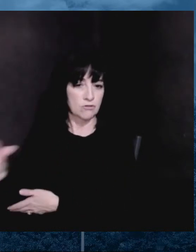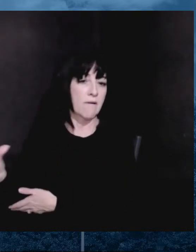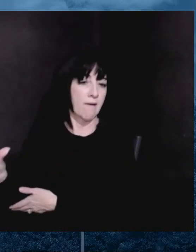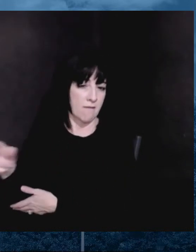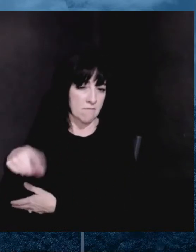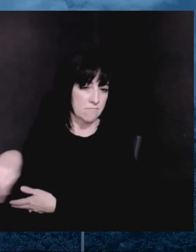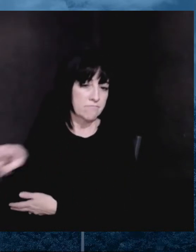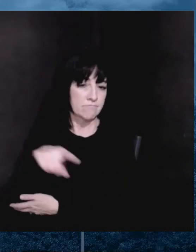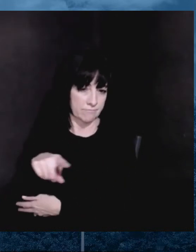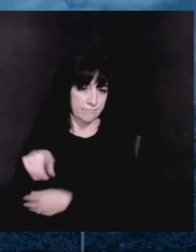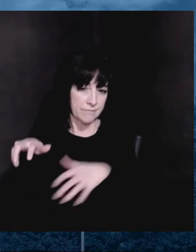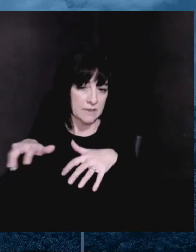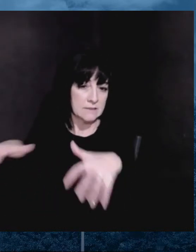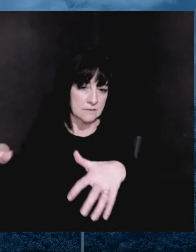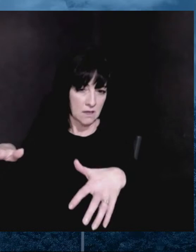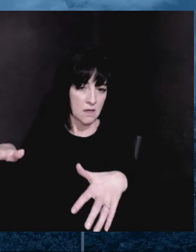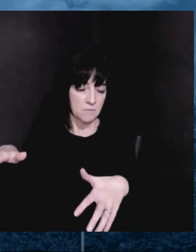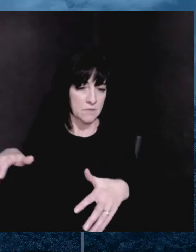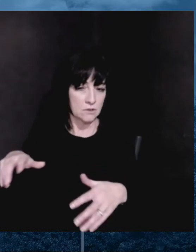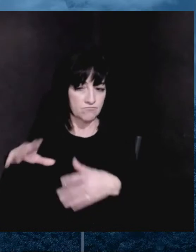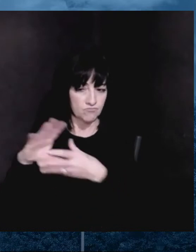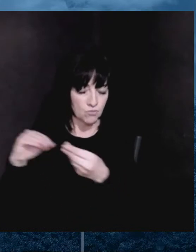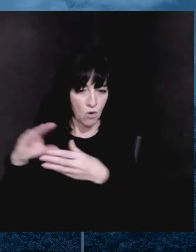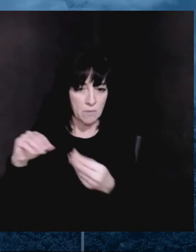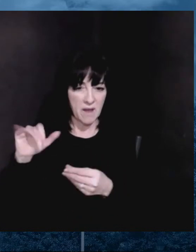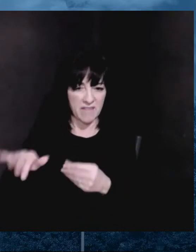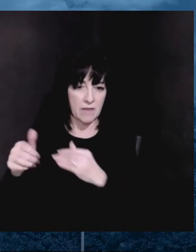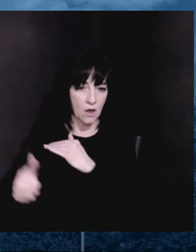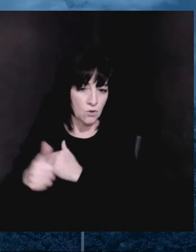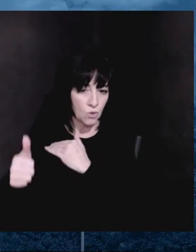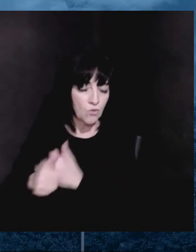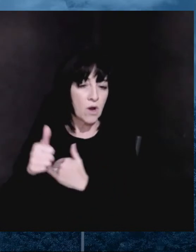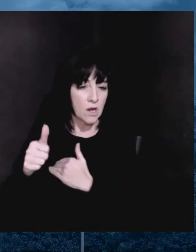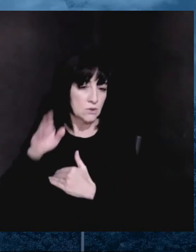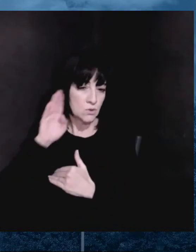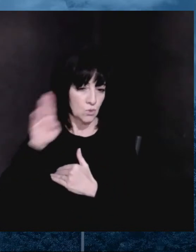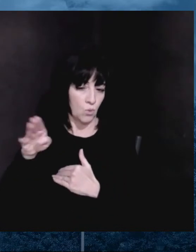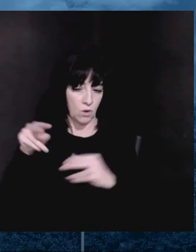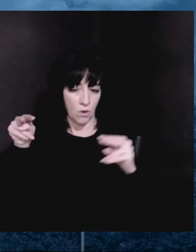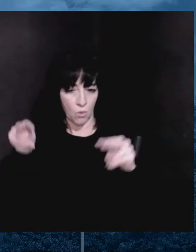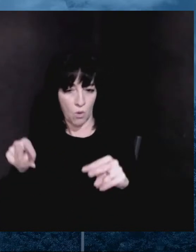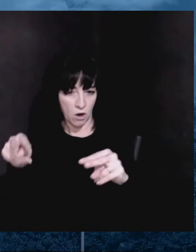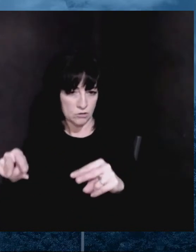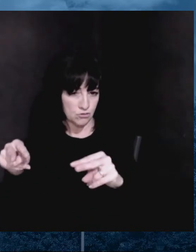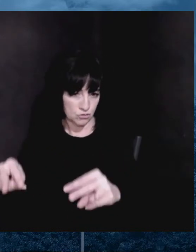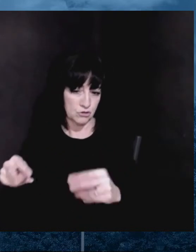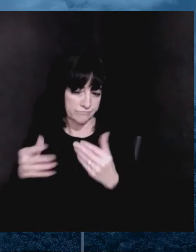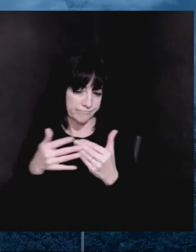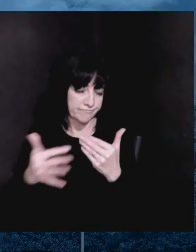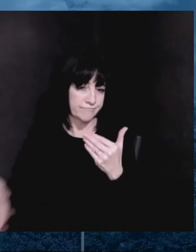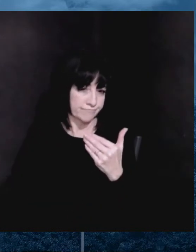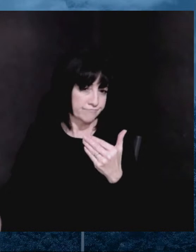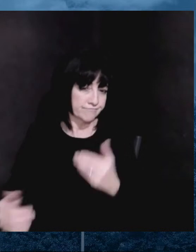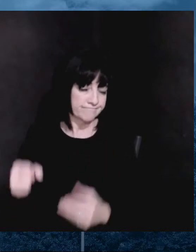the threats, and will be something that we'll be following in the days and weeks ahead.